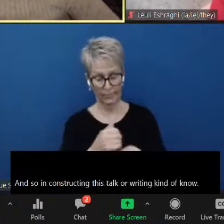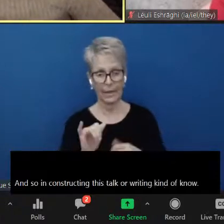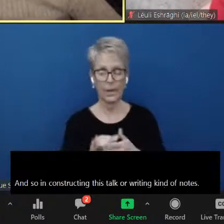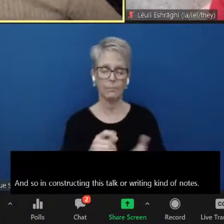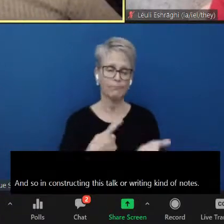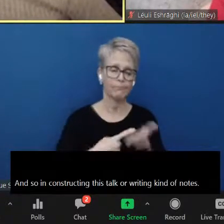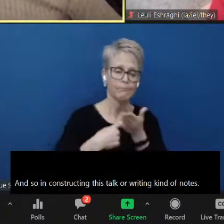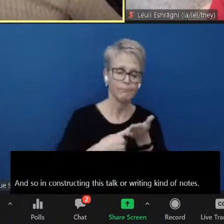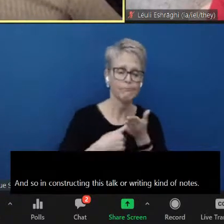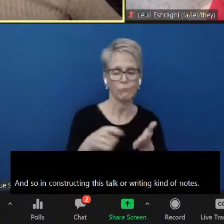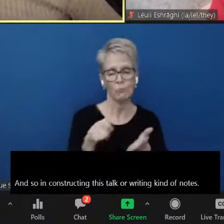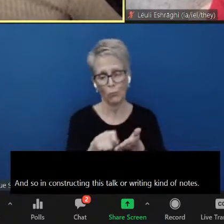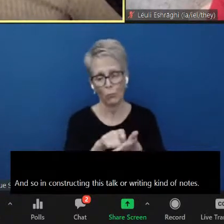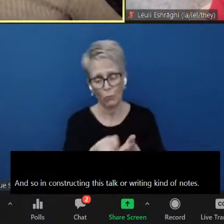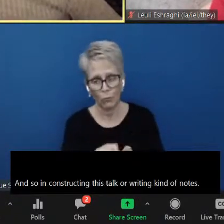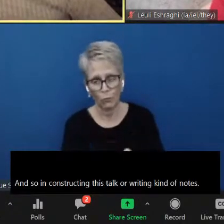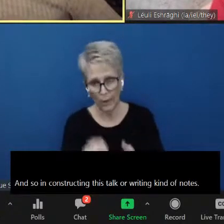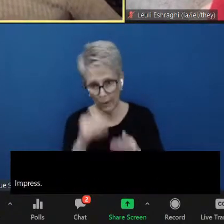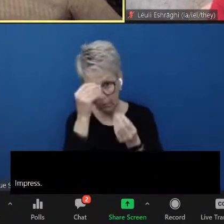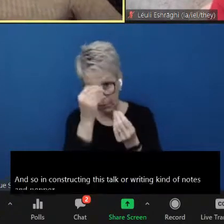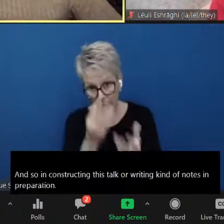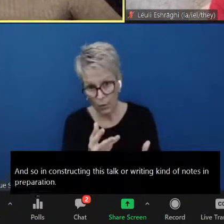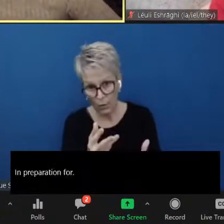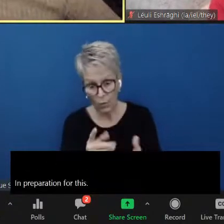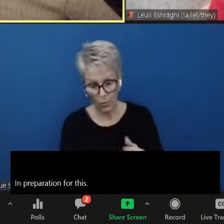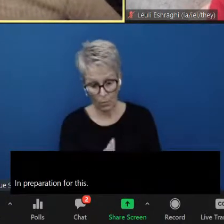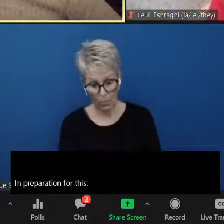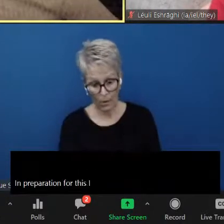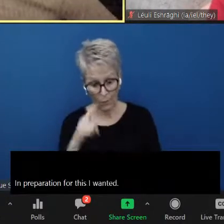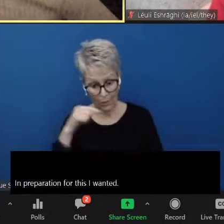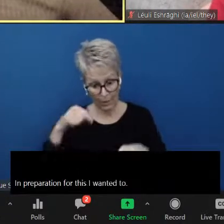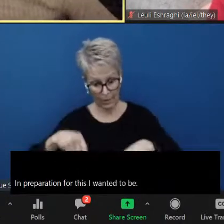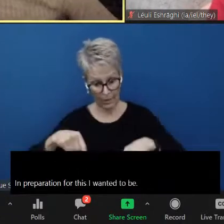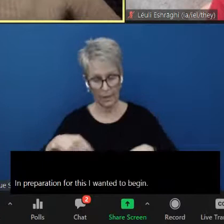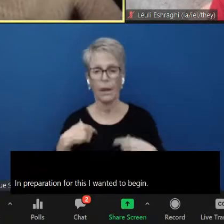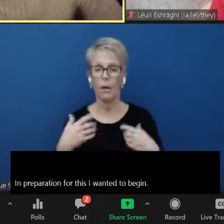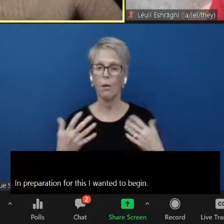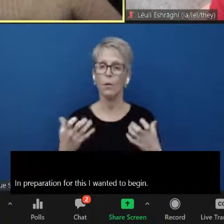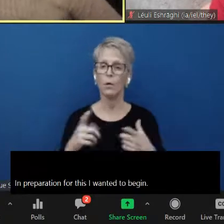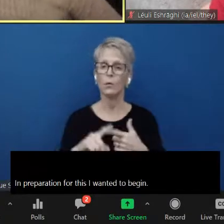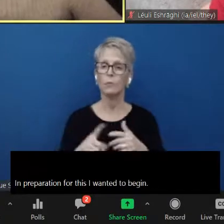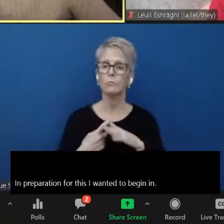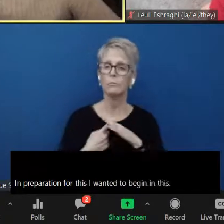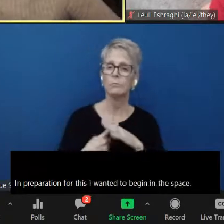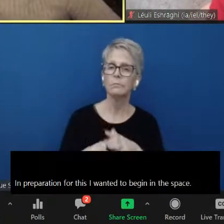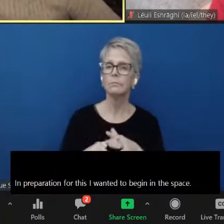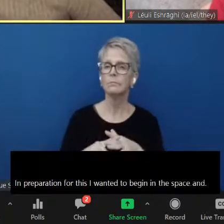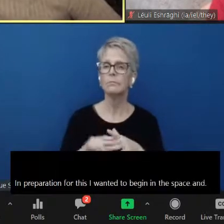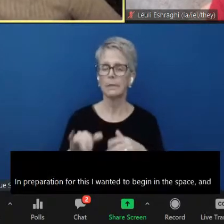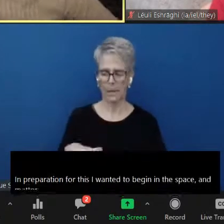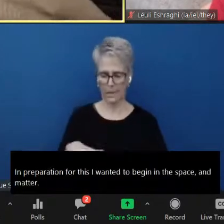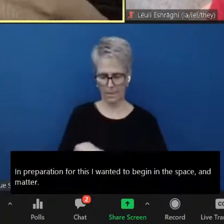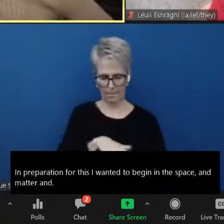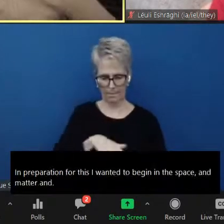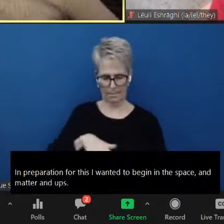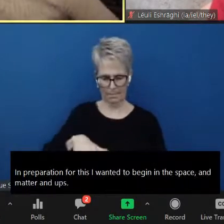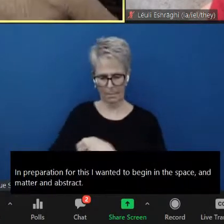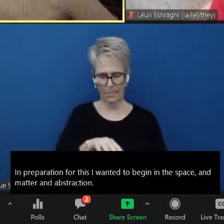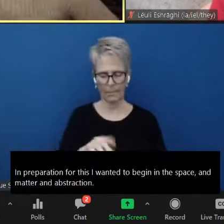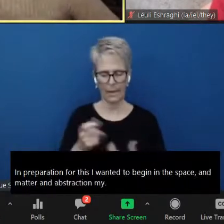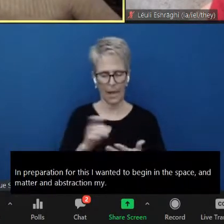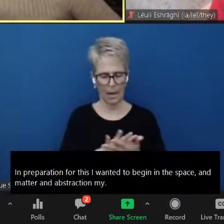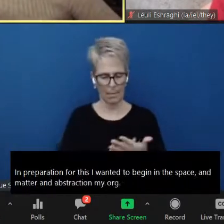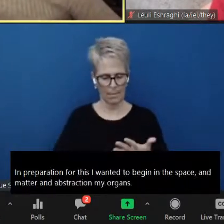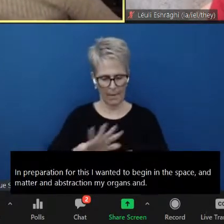of notes in preparation for this, I wanted to begin in the space and matter and abstraction of